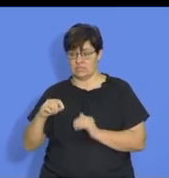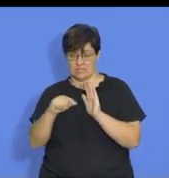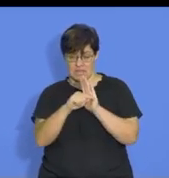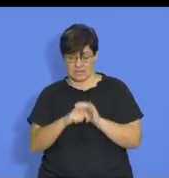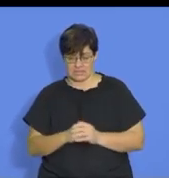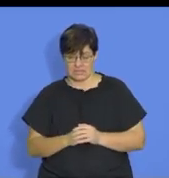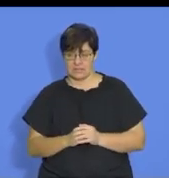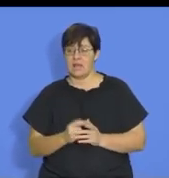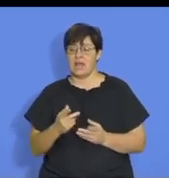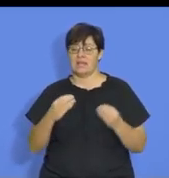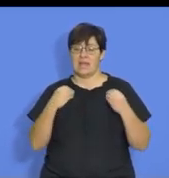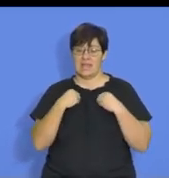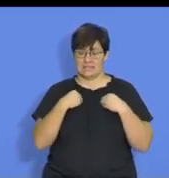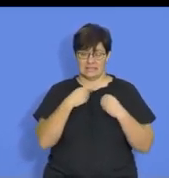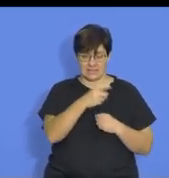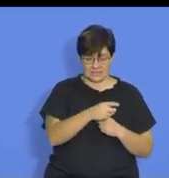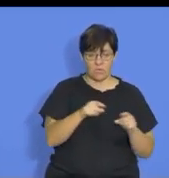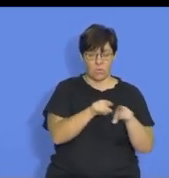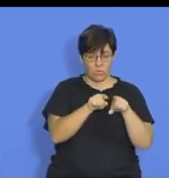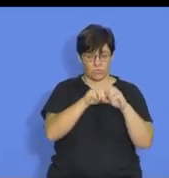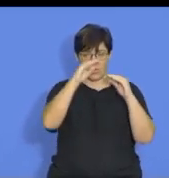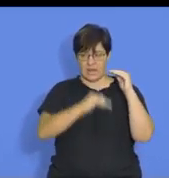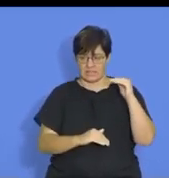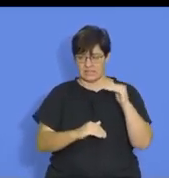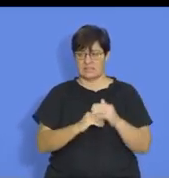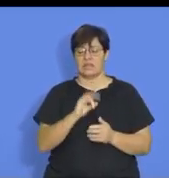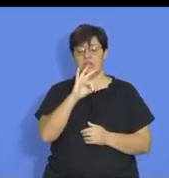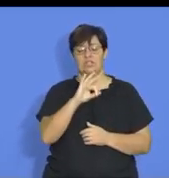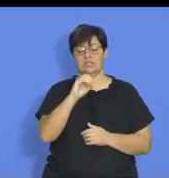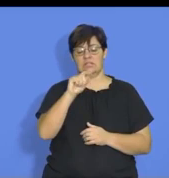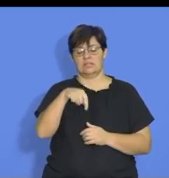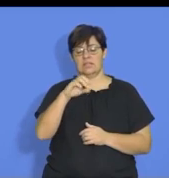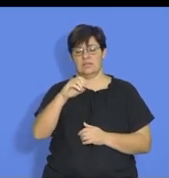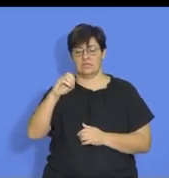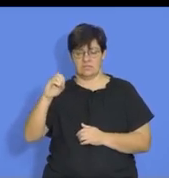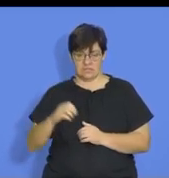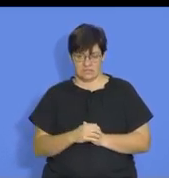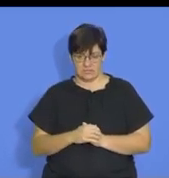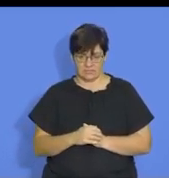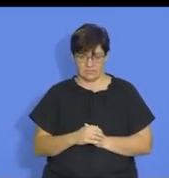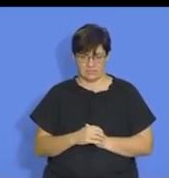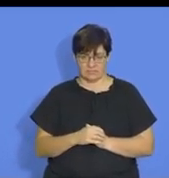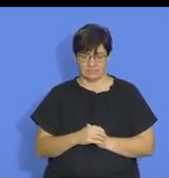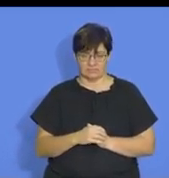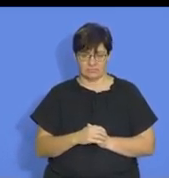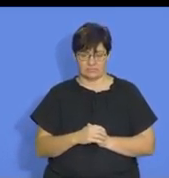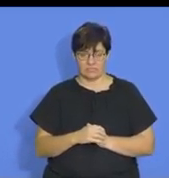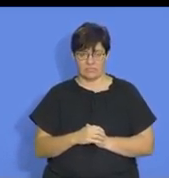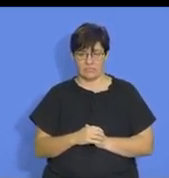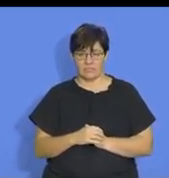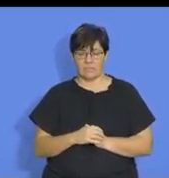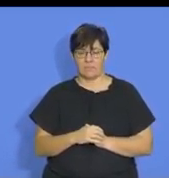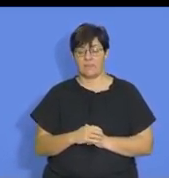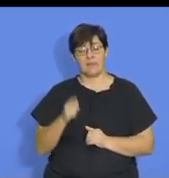by 30,000. And then we've got assets that are also decreasing by